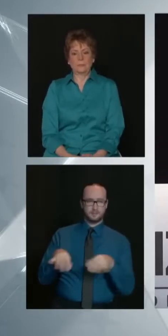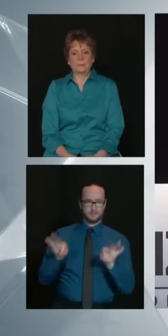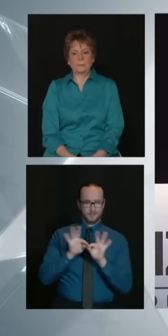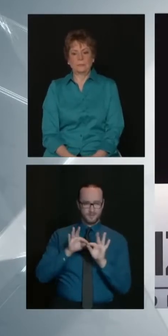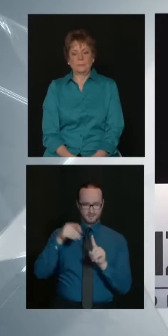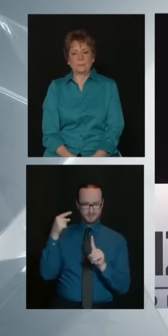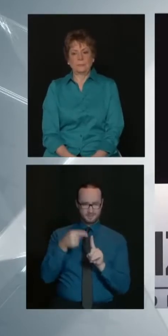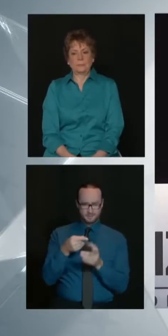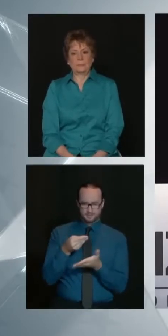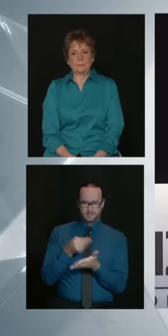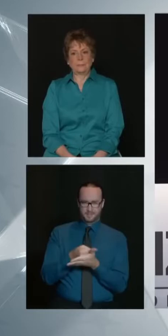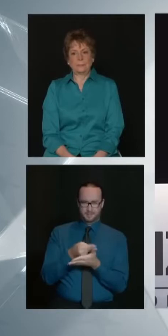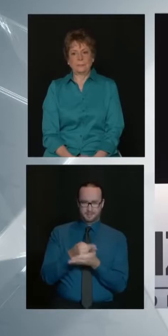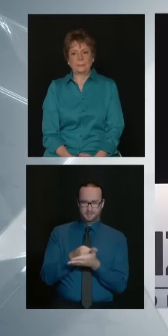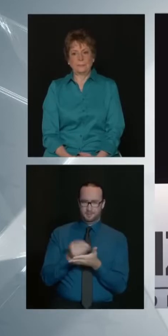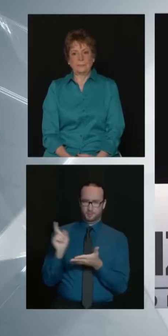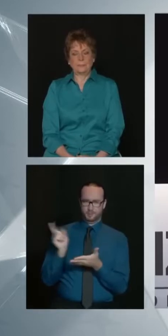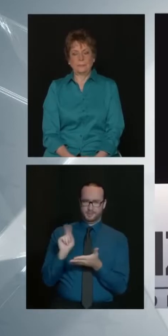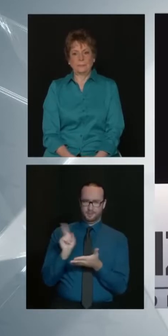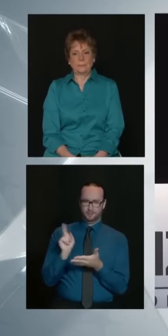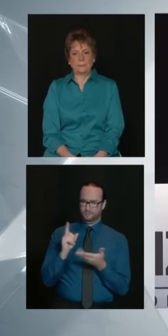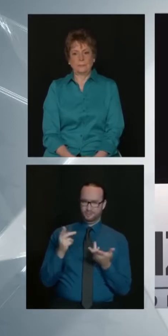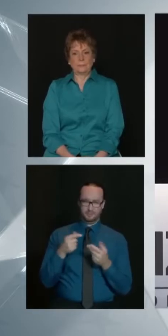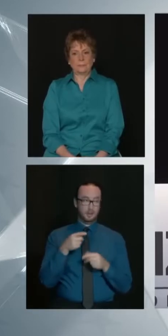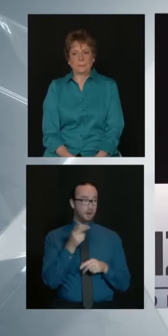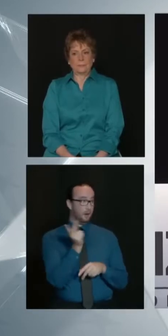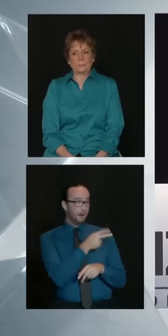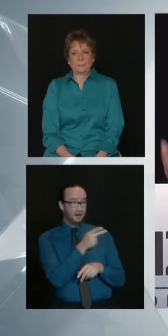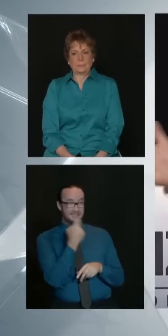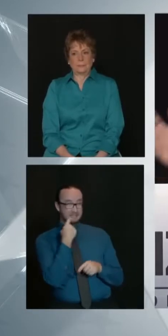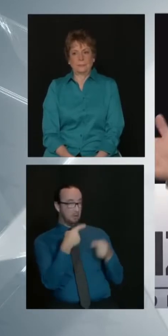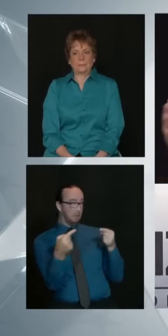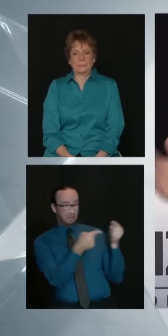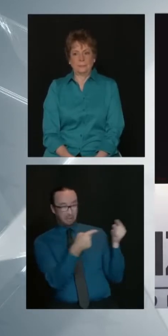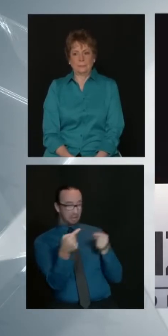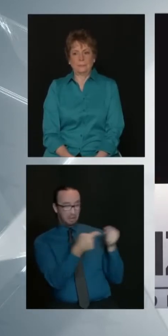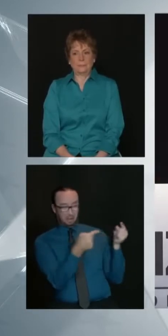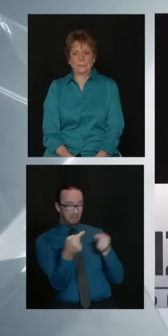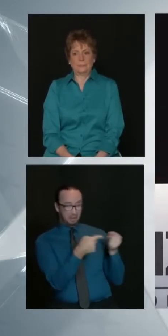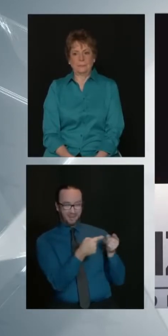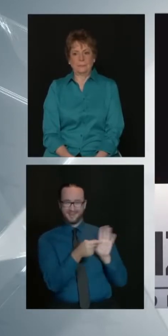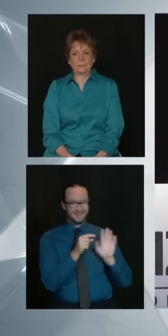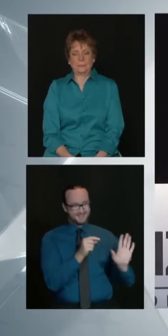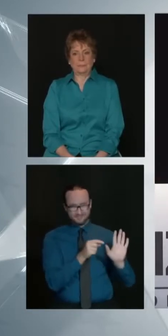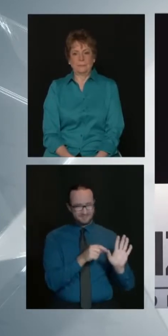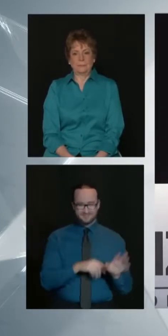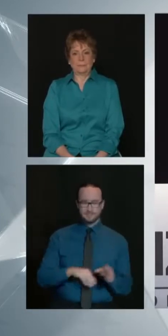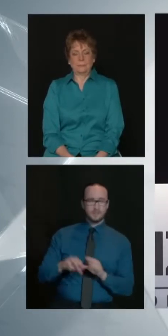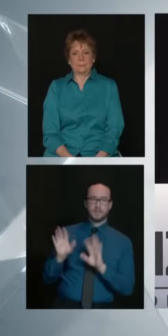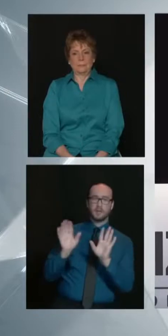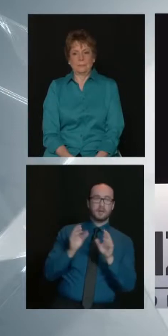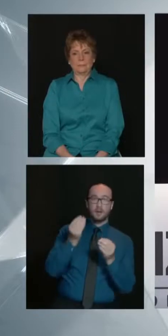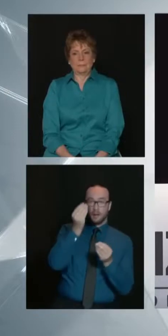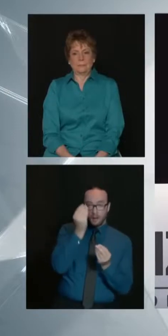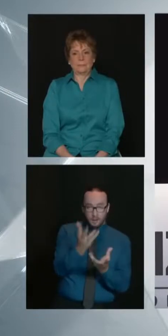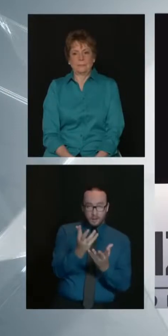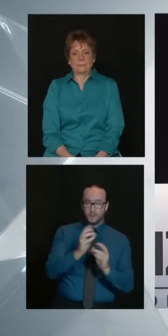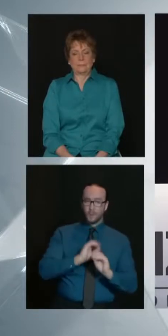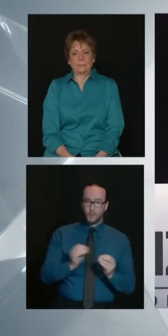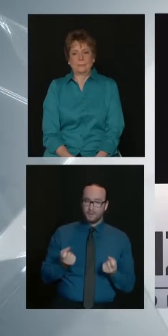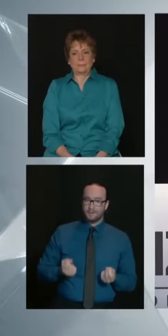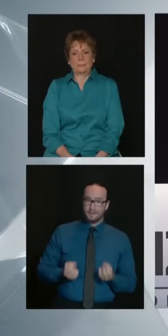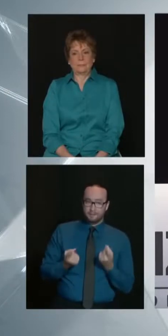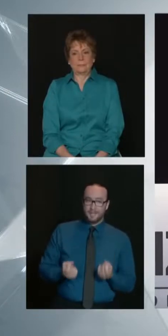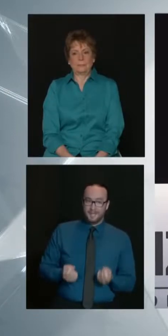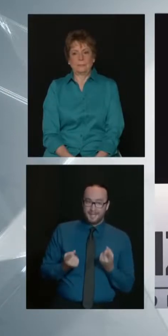are bickering about spending more and more and more money, because there is no limit to how much our government can continue